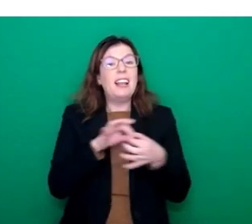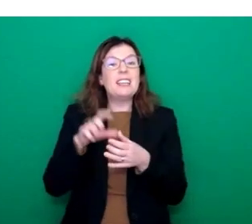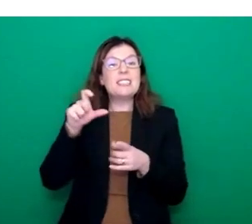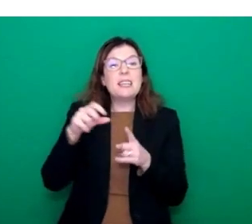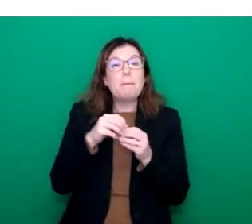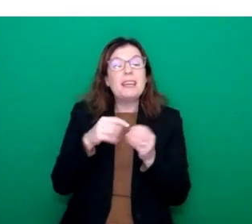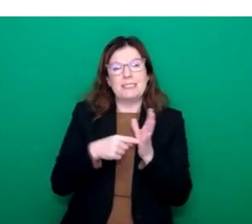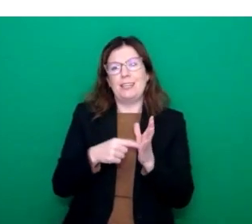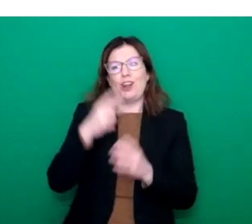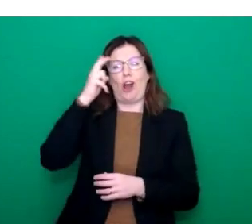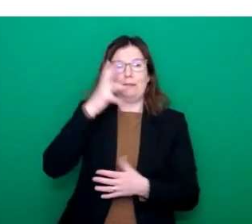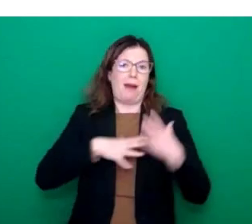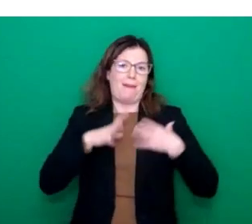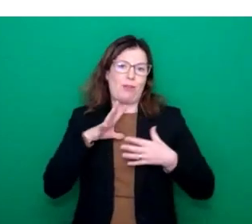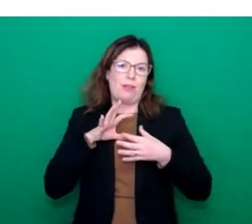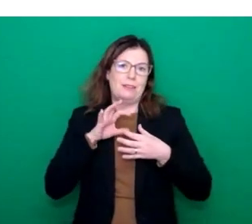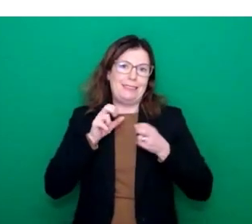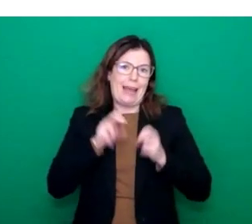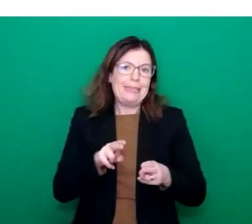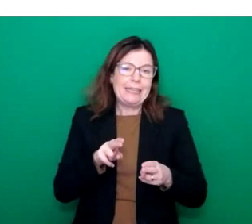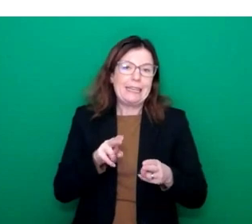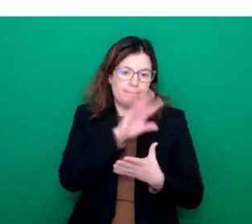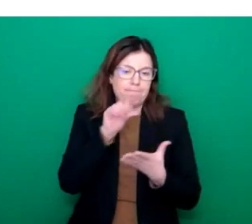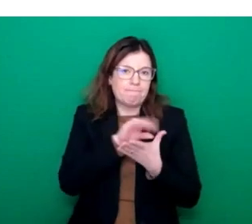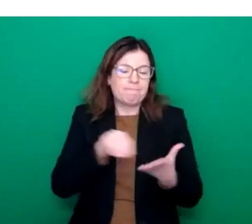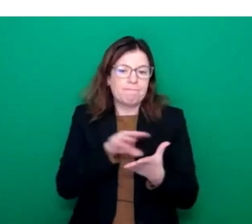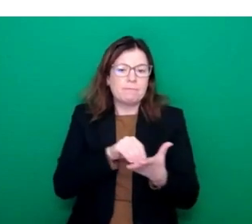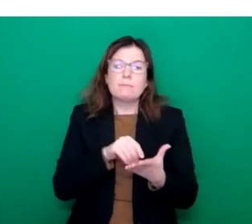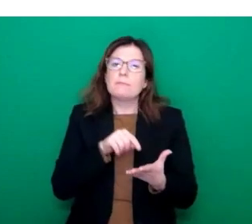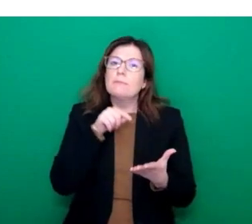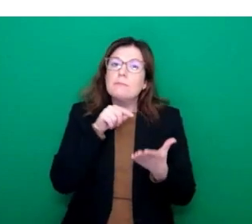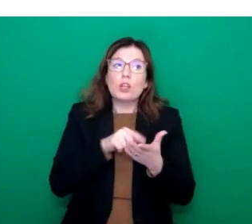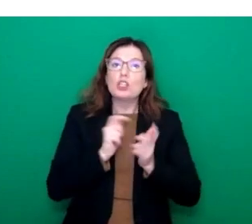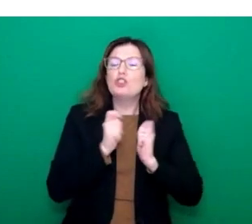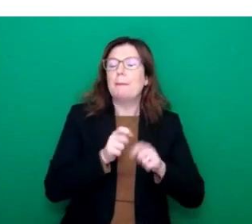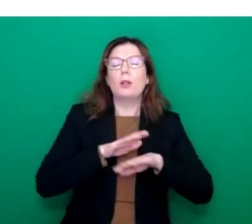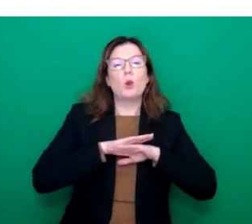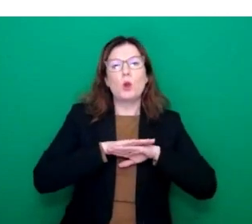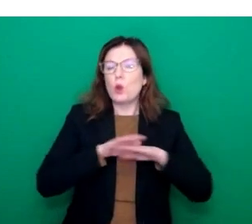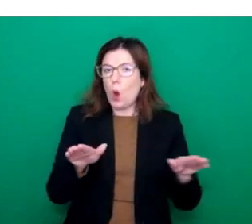therapy techniques, and it's focused on prevention. It's not focused on treatment. If someone needs